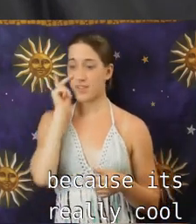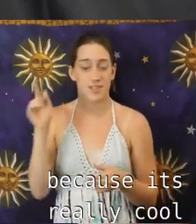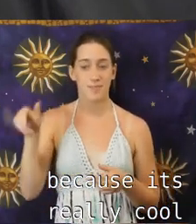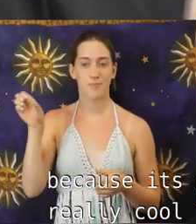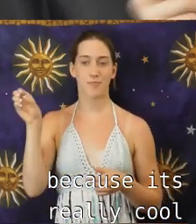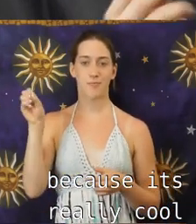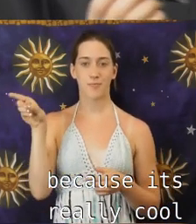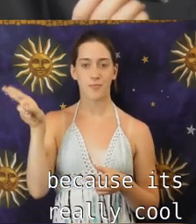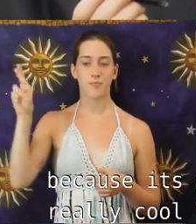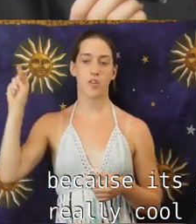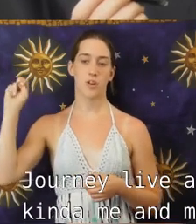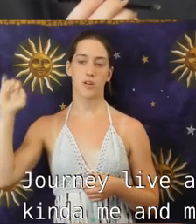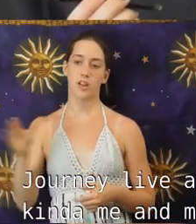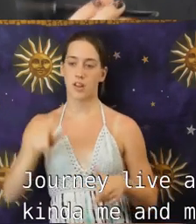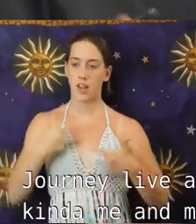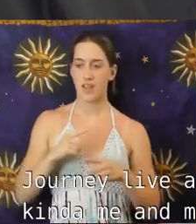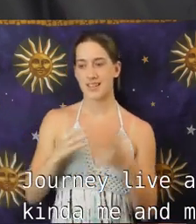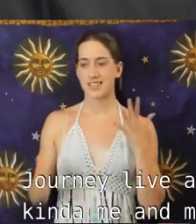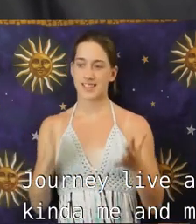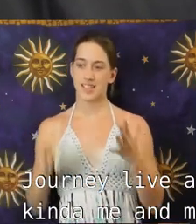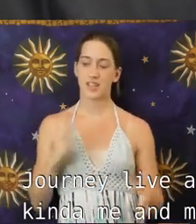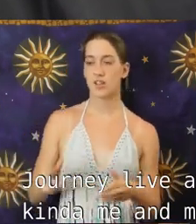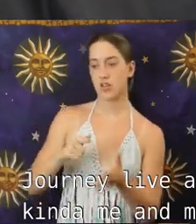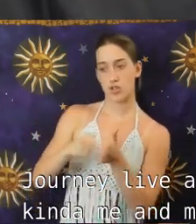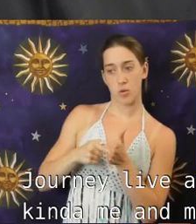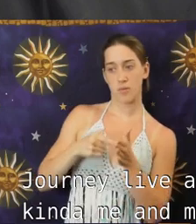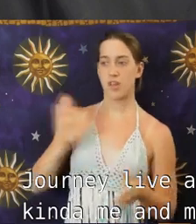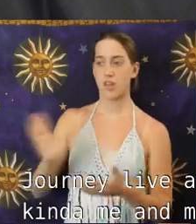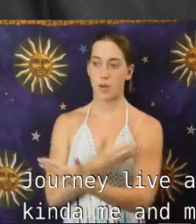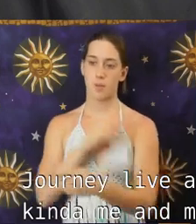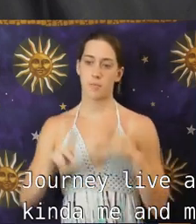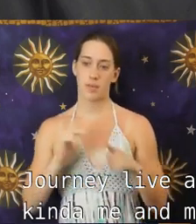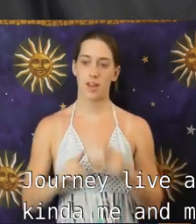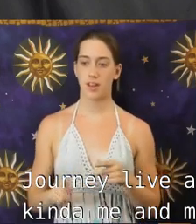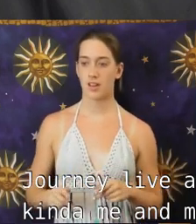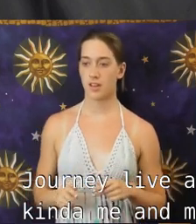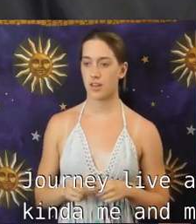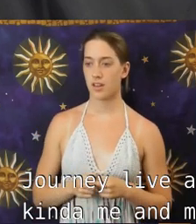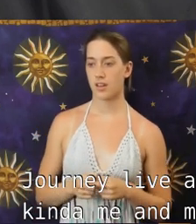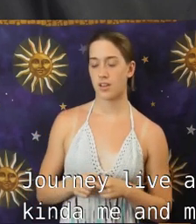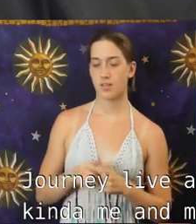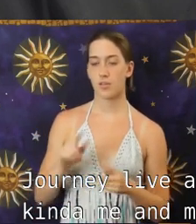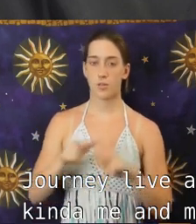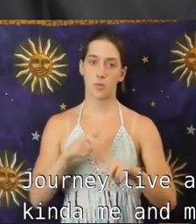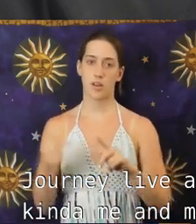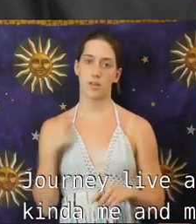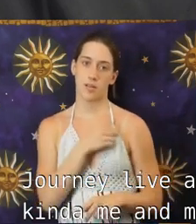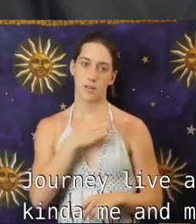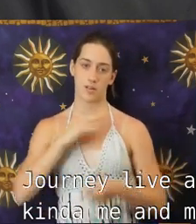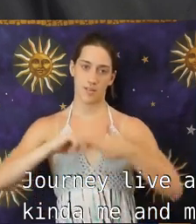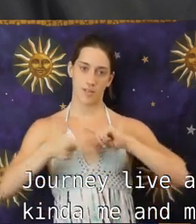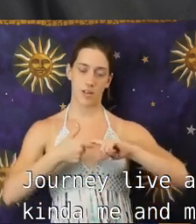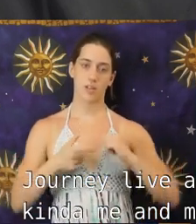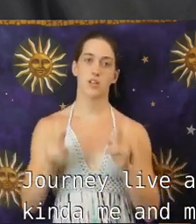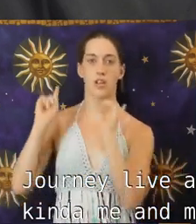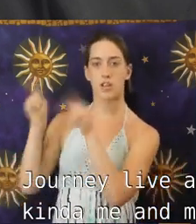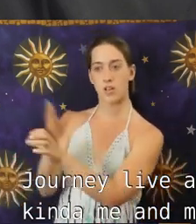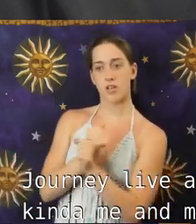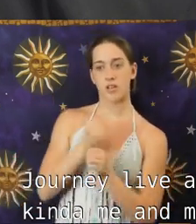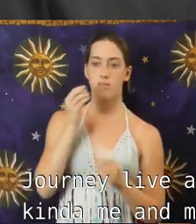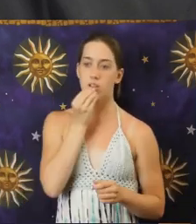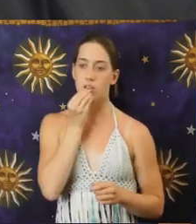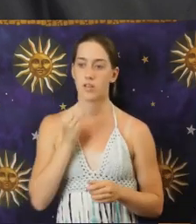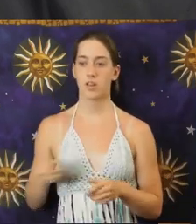see that live because obviously I haven't seen Journey live, and it kind of introduced me to their band because me and my friends were on